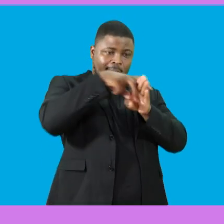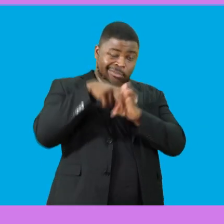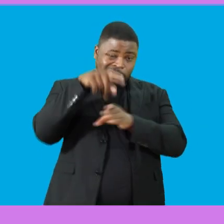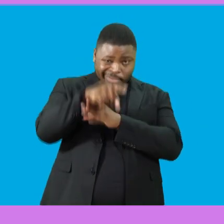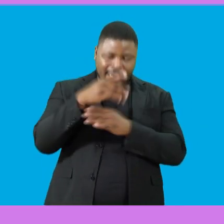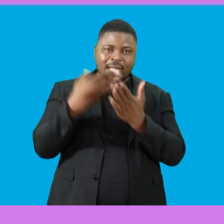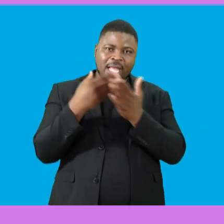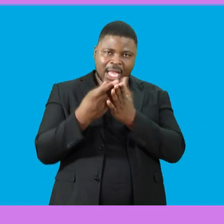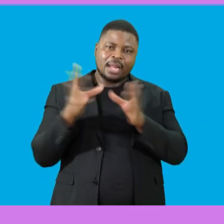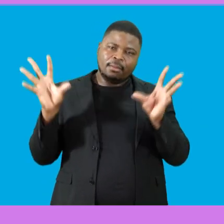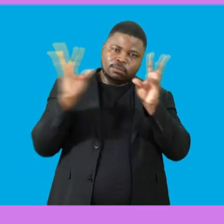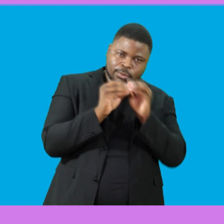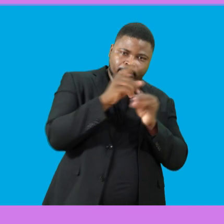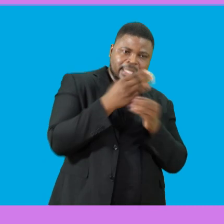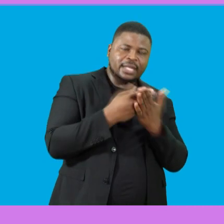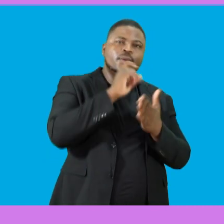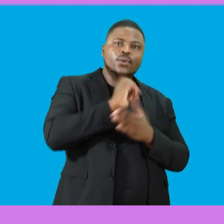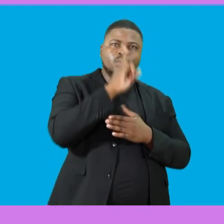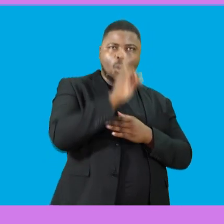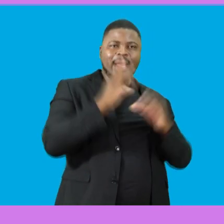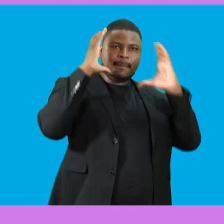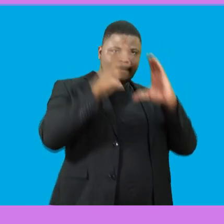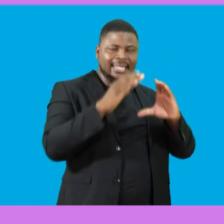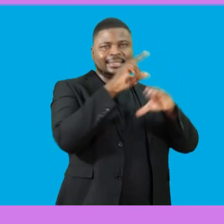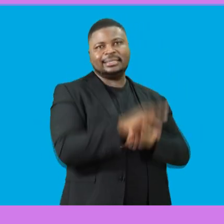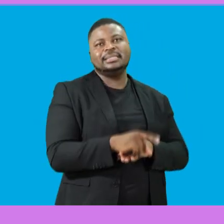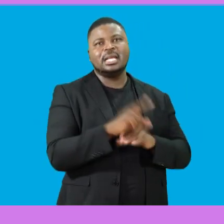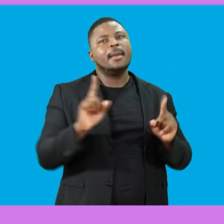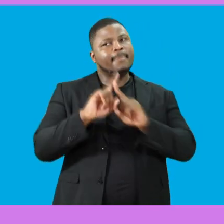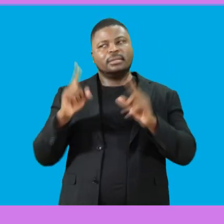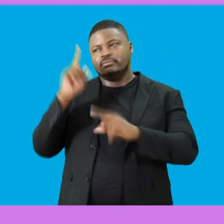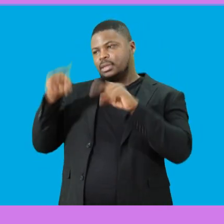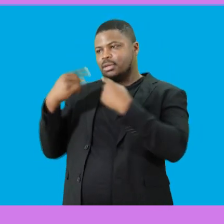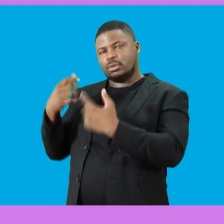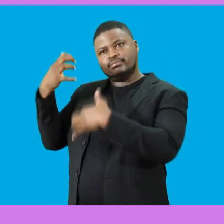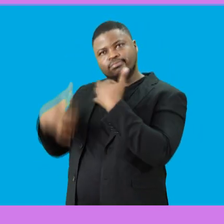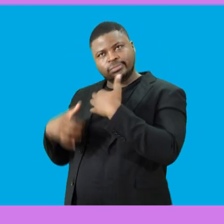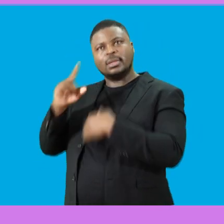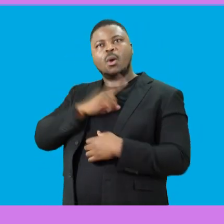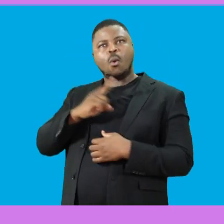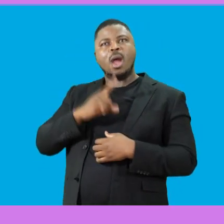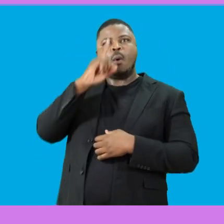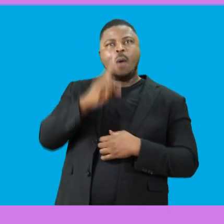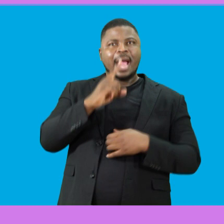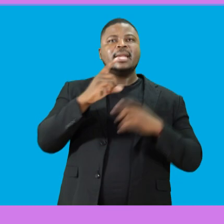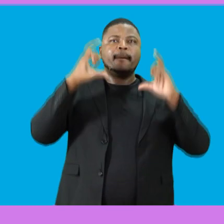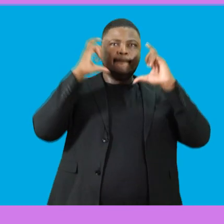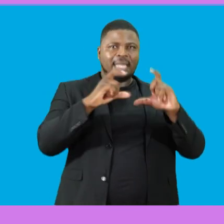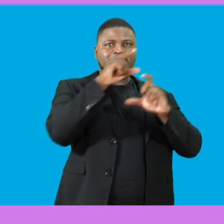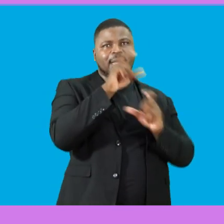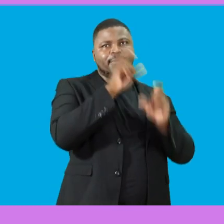the number of people in all the 3 bus trips are actually 115. So that means they will never fit in one bus because one bus can only